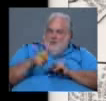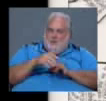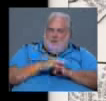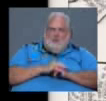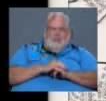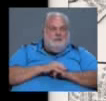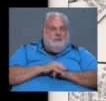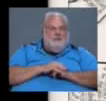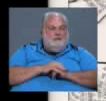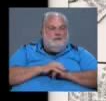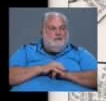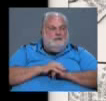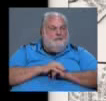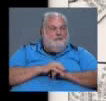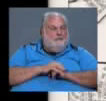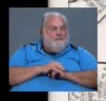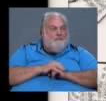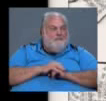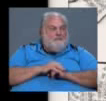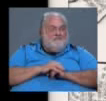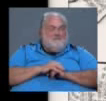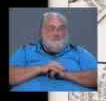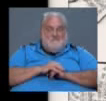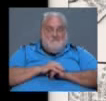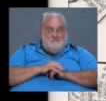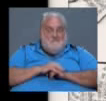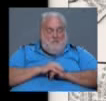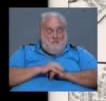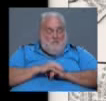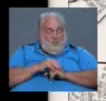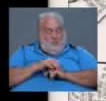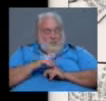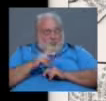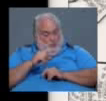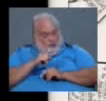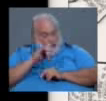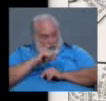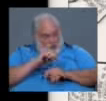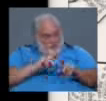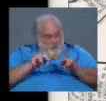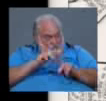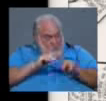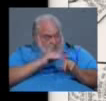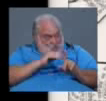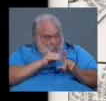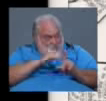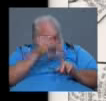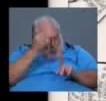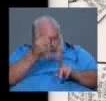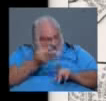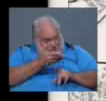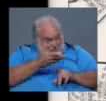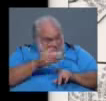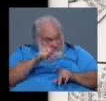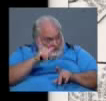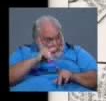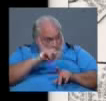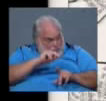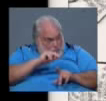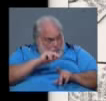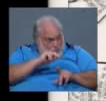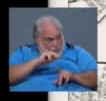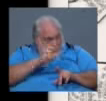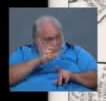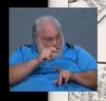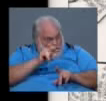I think that's part of track Okay, 7. was isn't those it? people notified? You said on the other one they wasn't, so was the people in